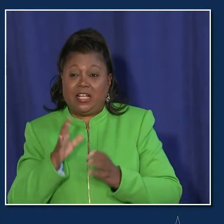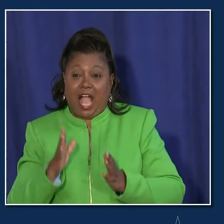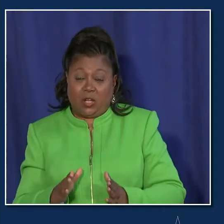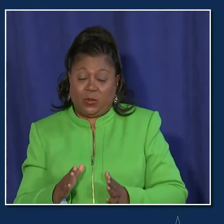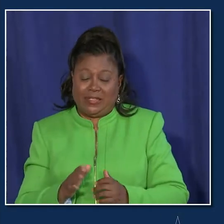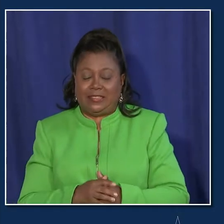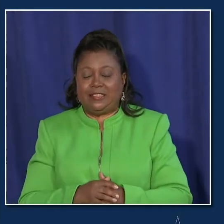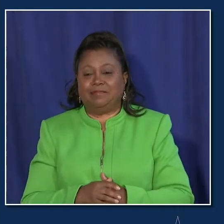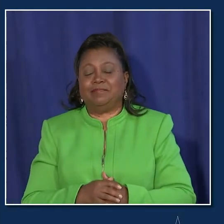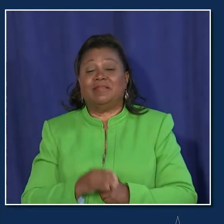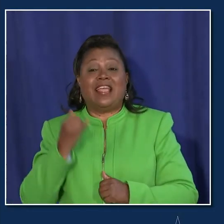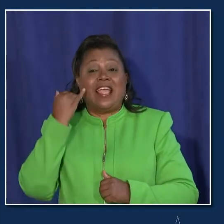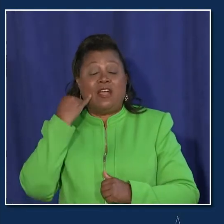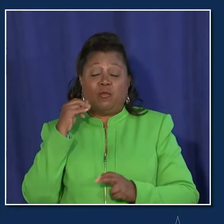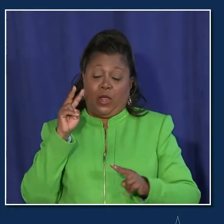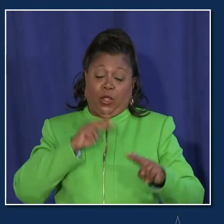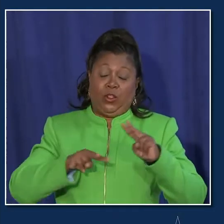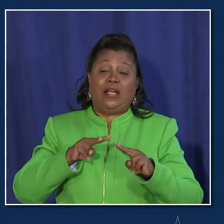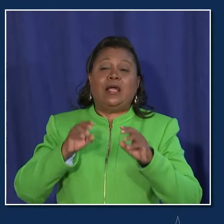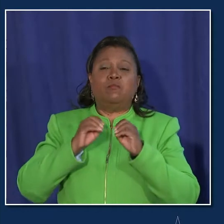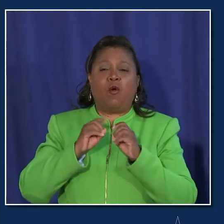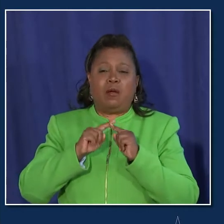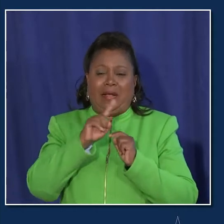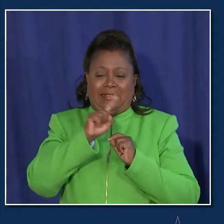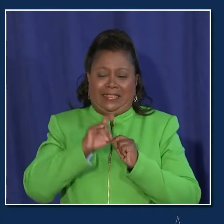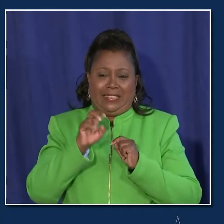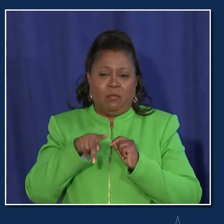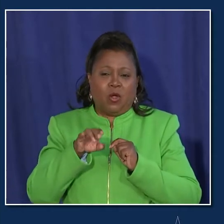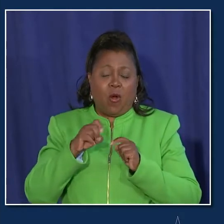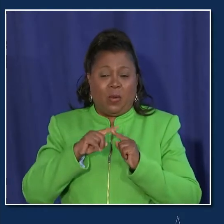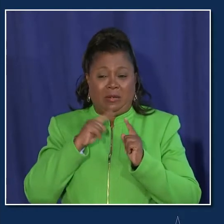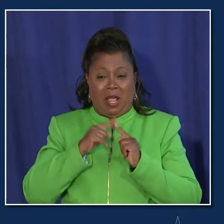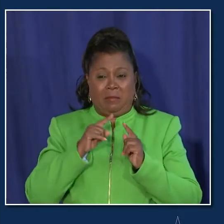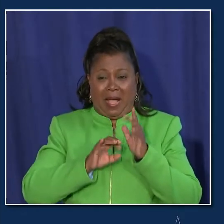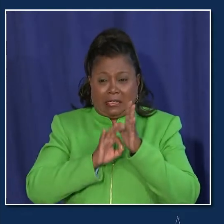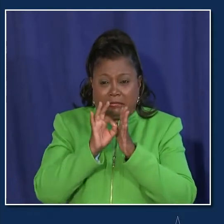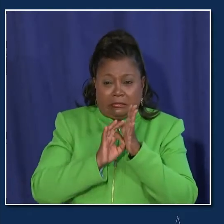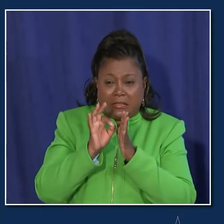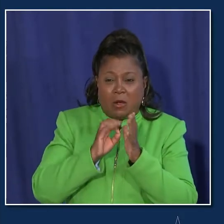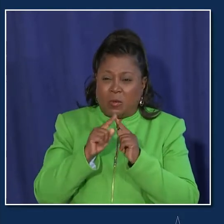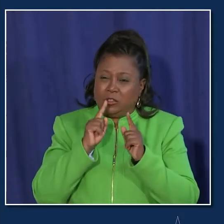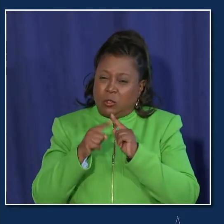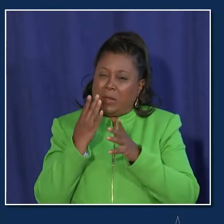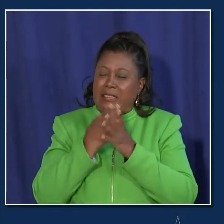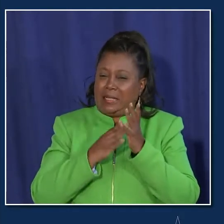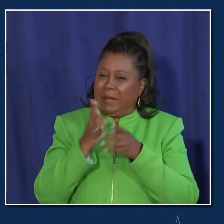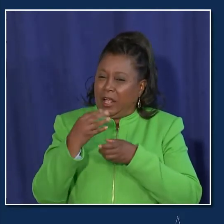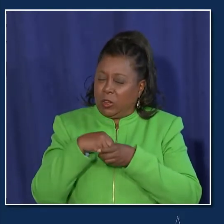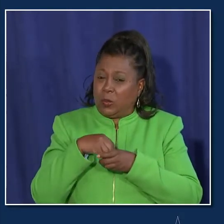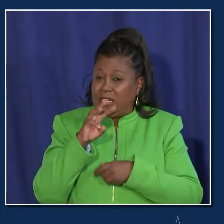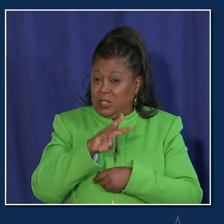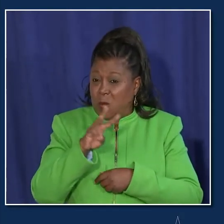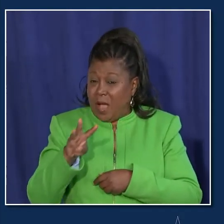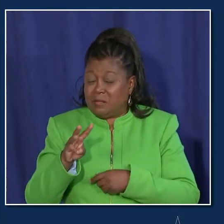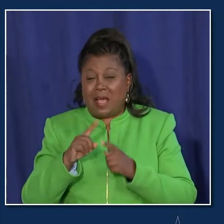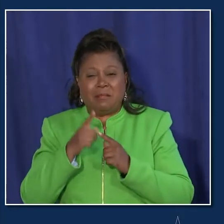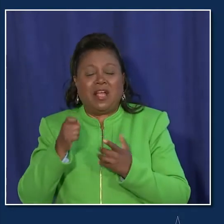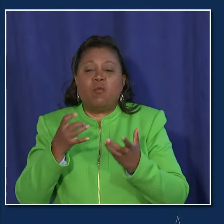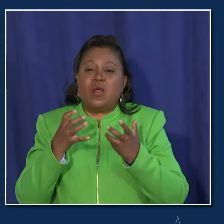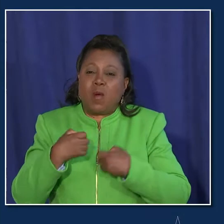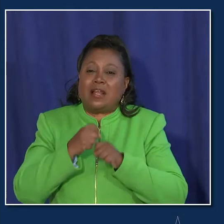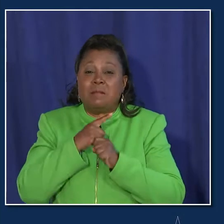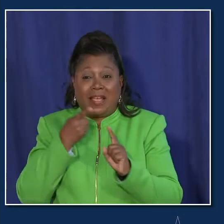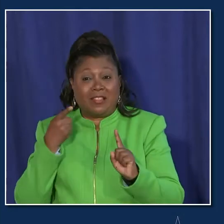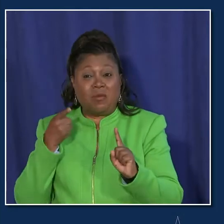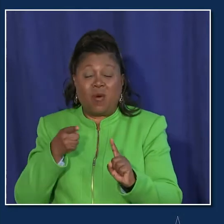Chicagoans. And if we look even more by zip code and we actually go by census tract, we're showing some of this, including on the website, because we want to